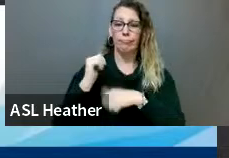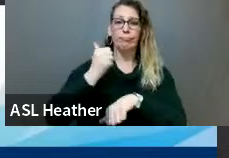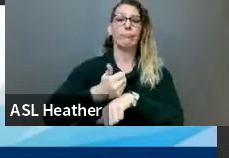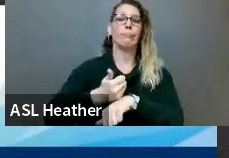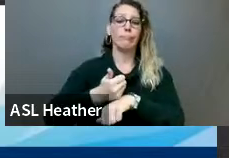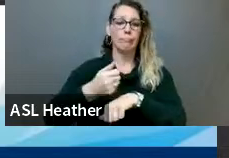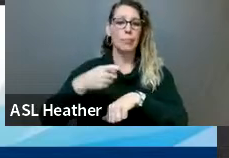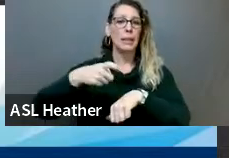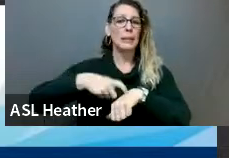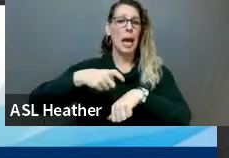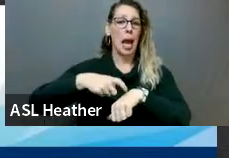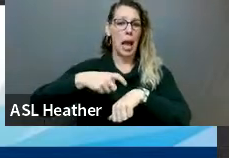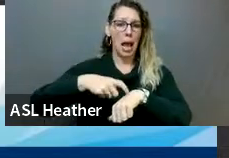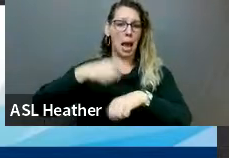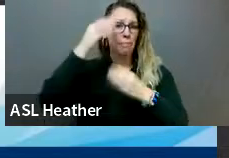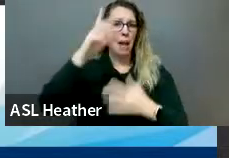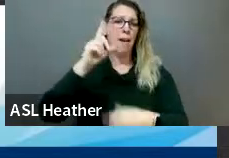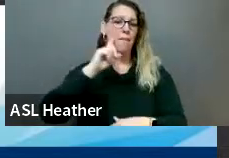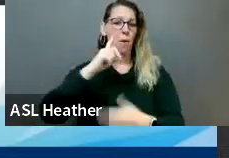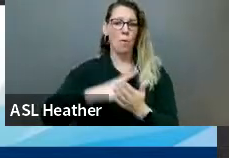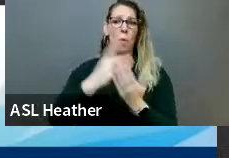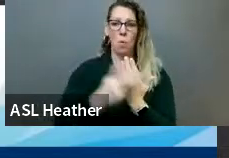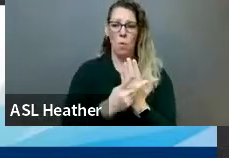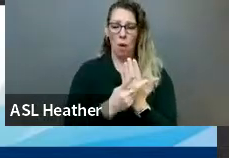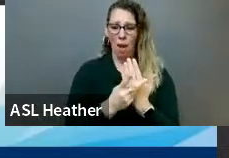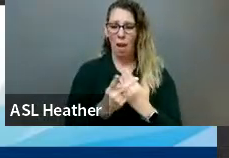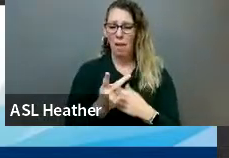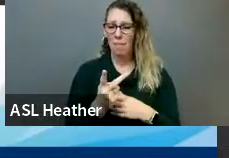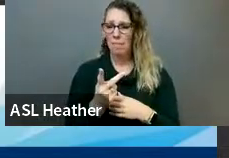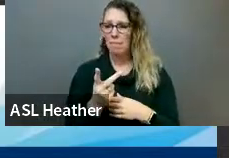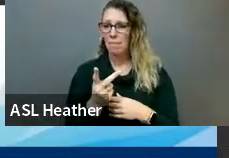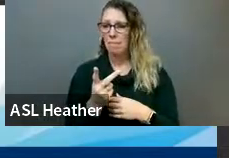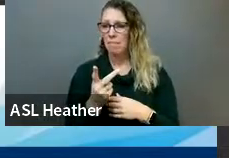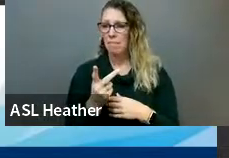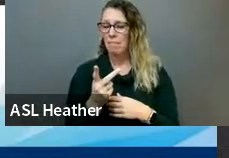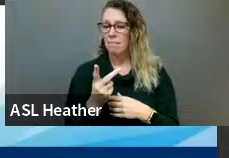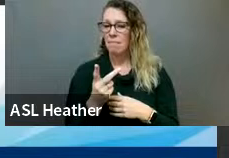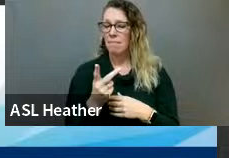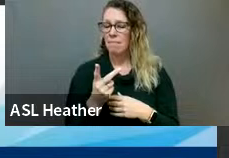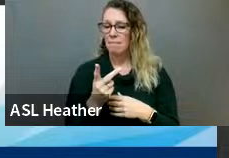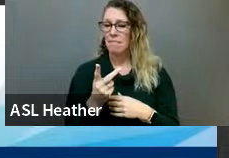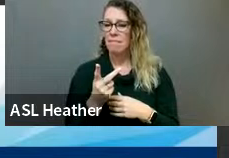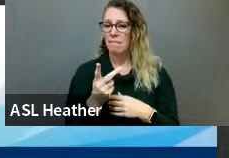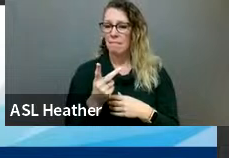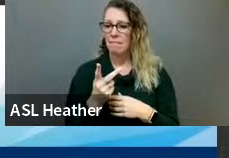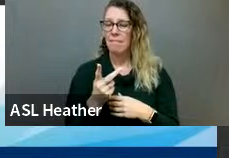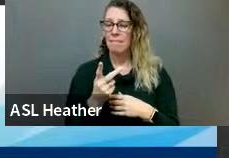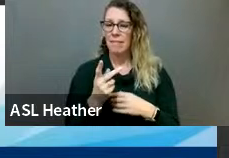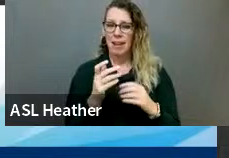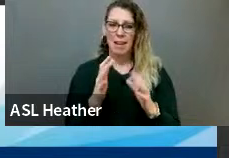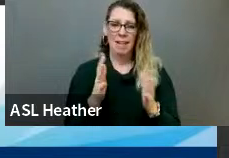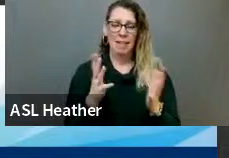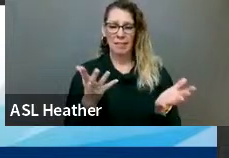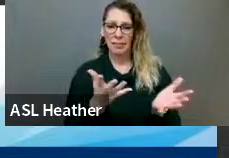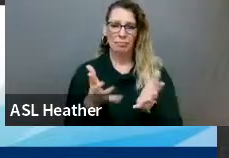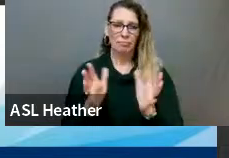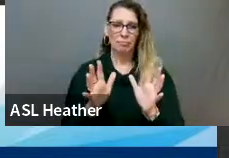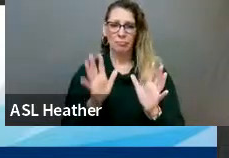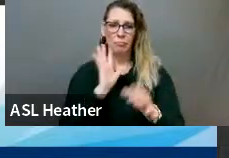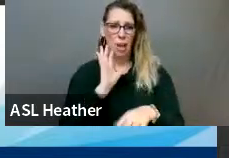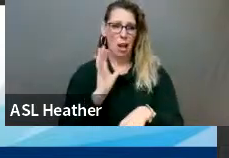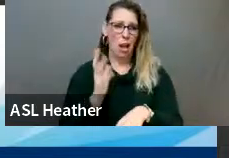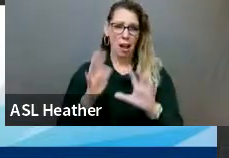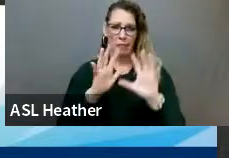for the program and help shape what this program will look like in a public facing